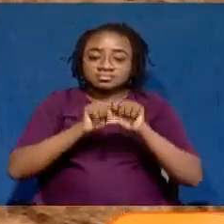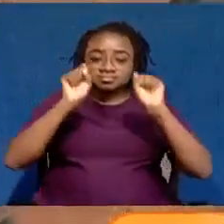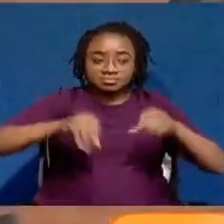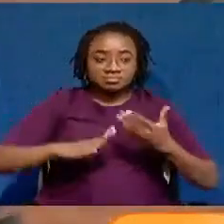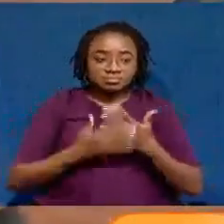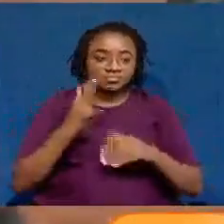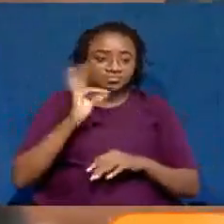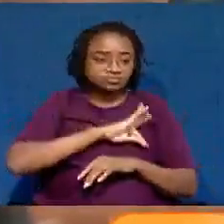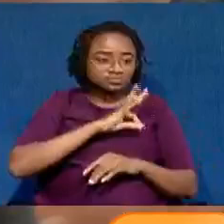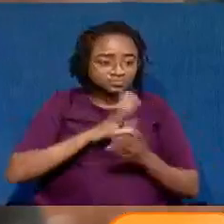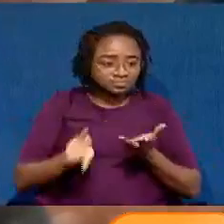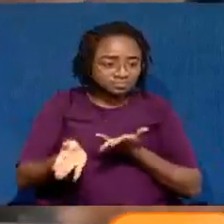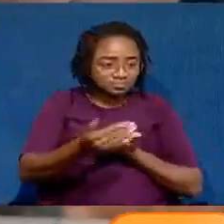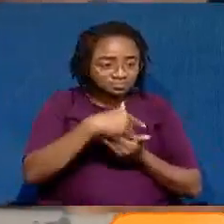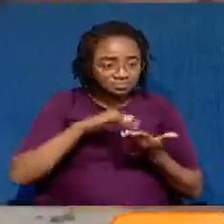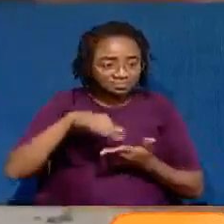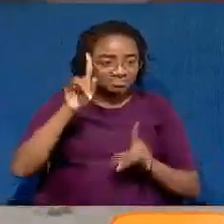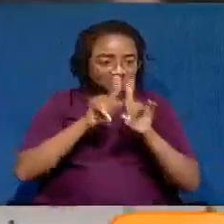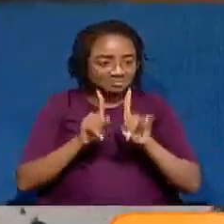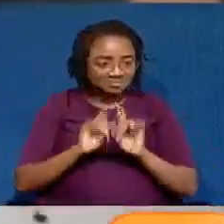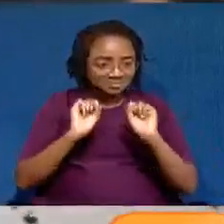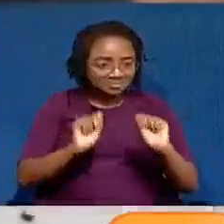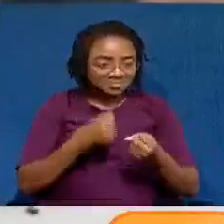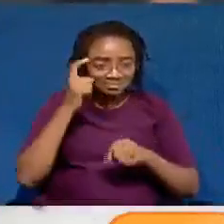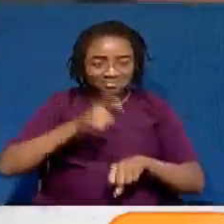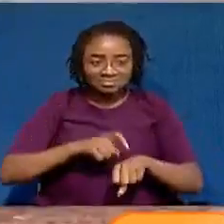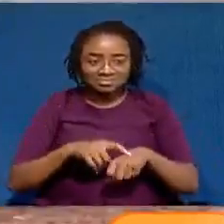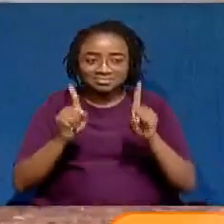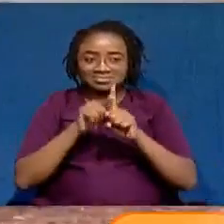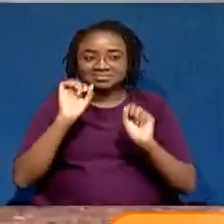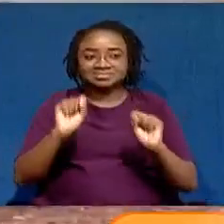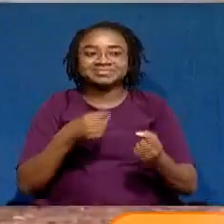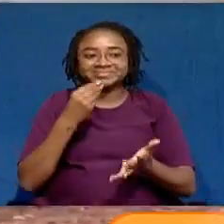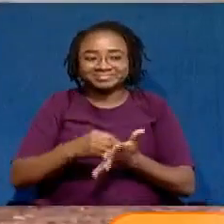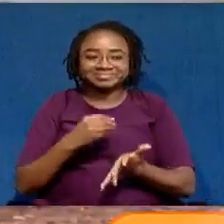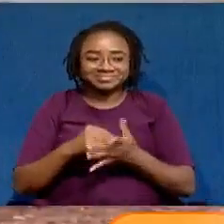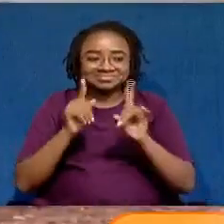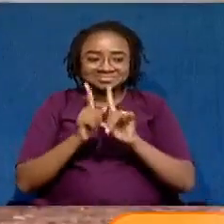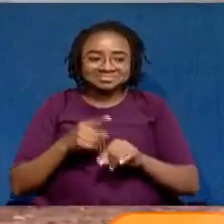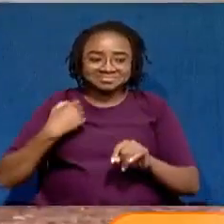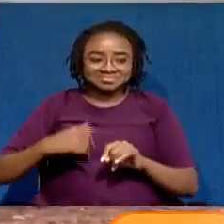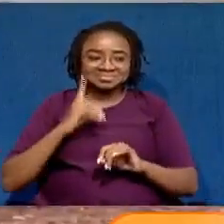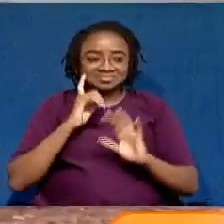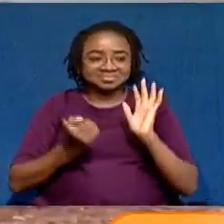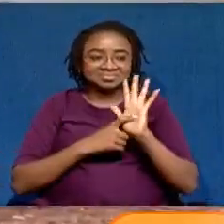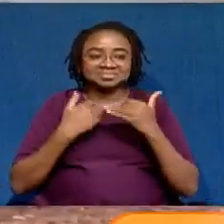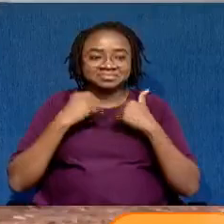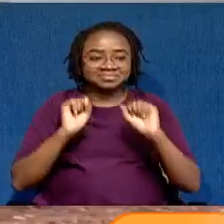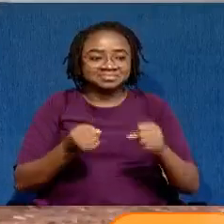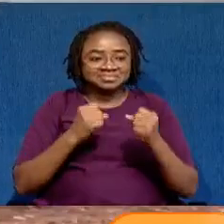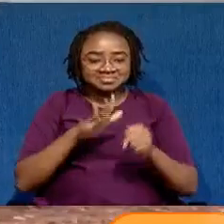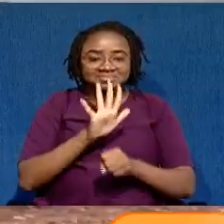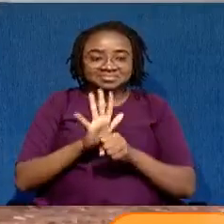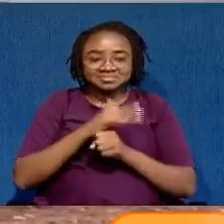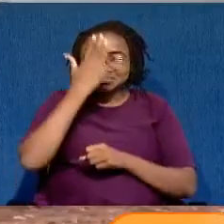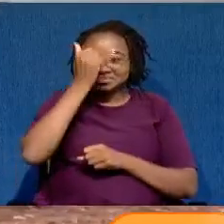her time and money. I may say with this technique of farming, I have realized that I'm saving on a lot. Like I said, I'm